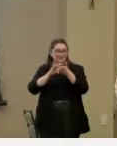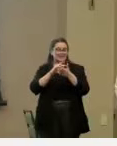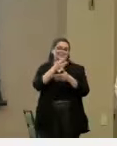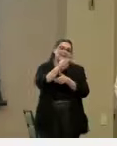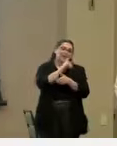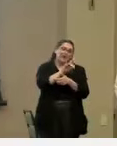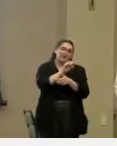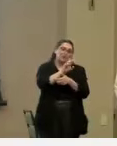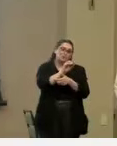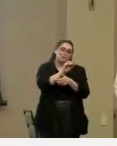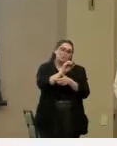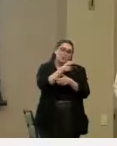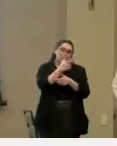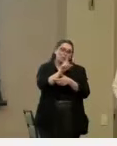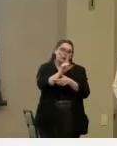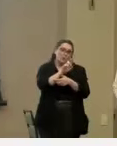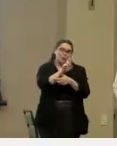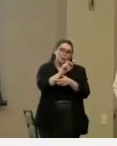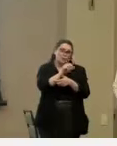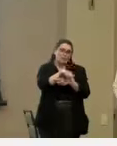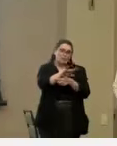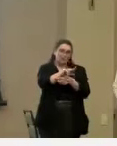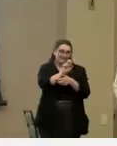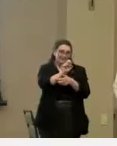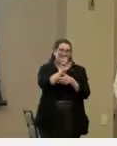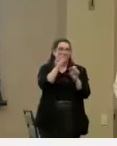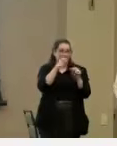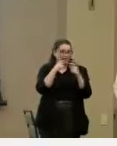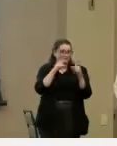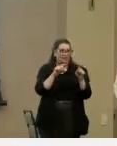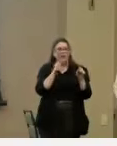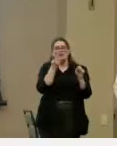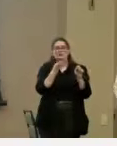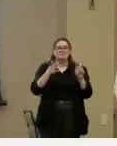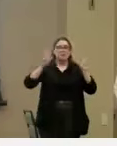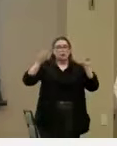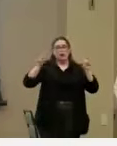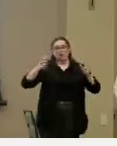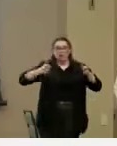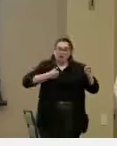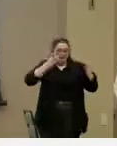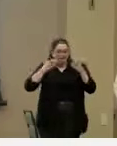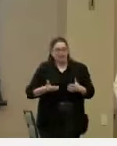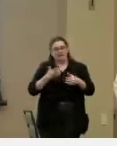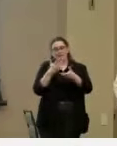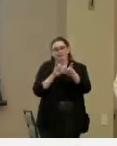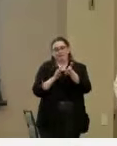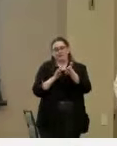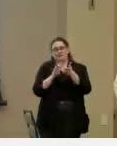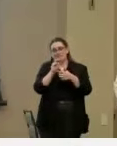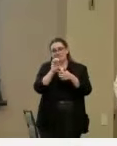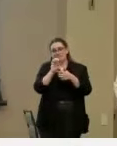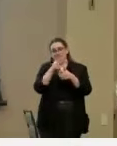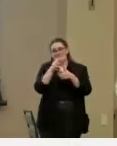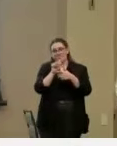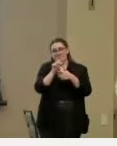hydrochloroquine. And also there's other heavy hitters. I've had to pull out the big guns like methotrexate and